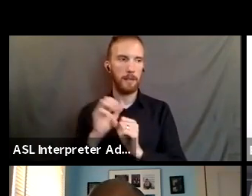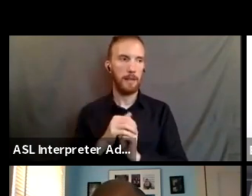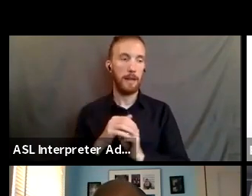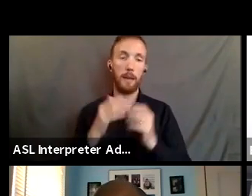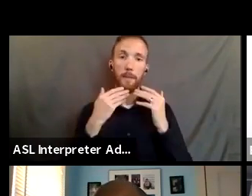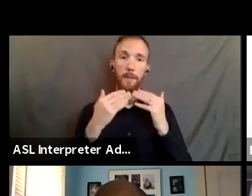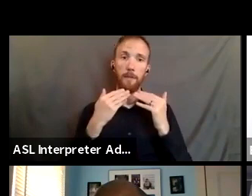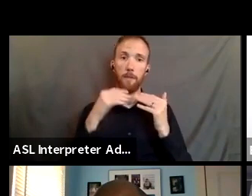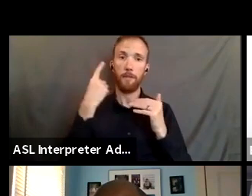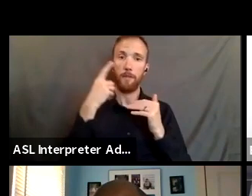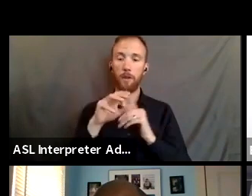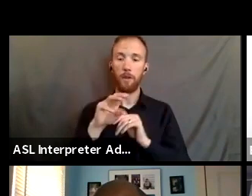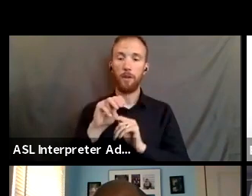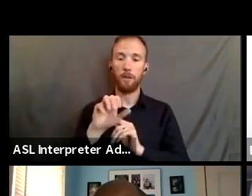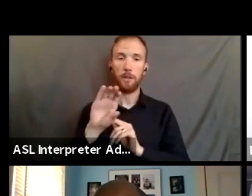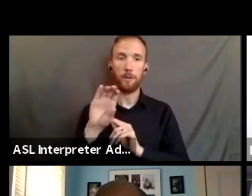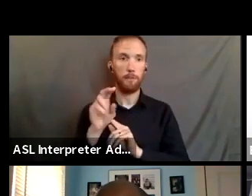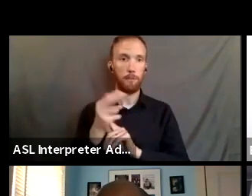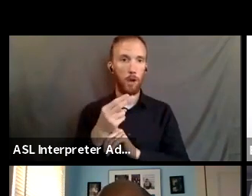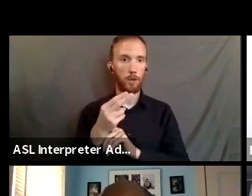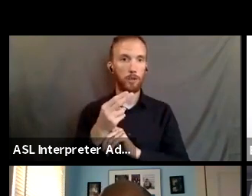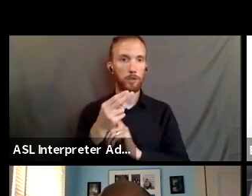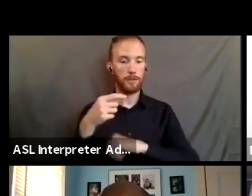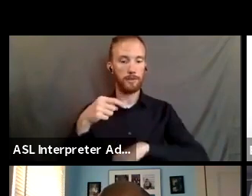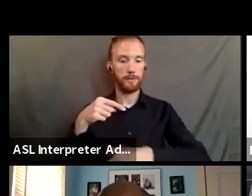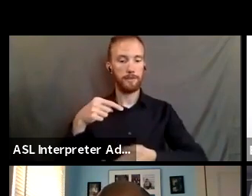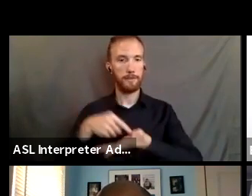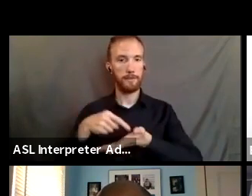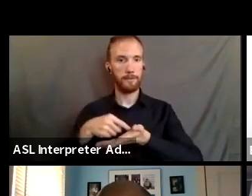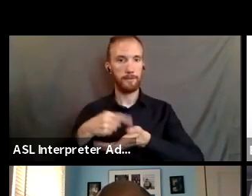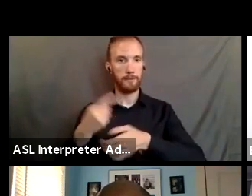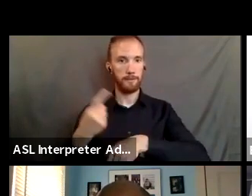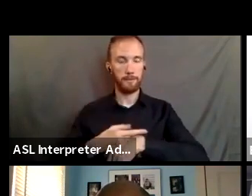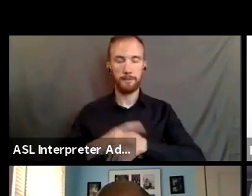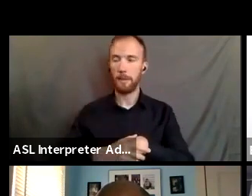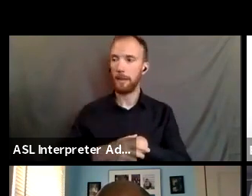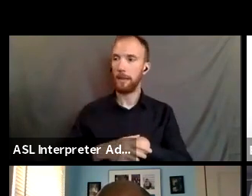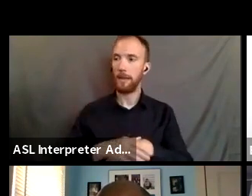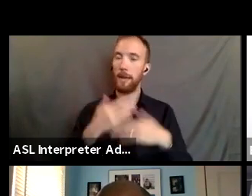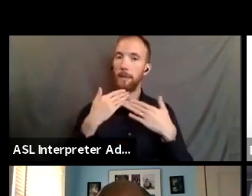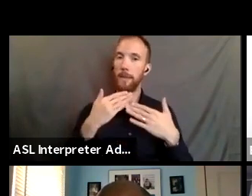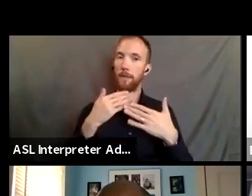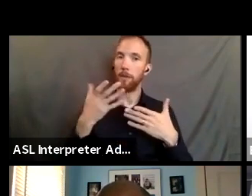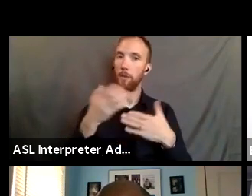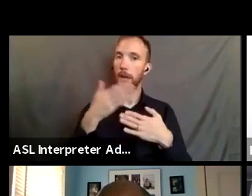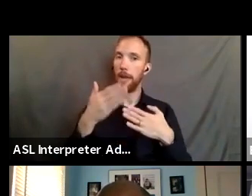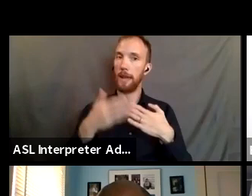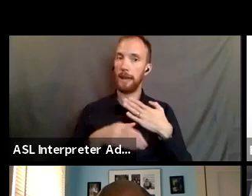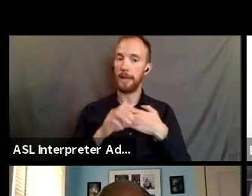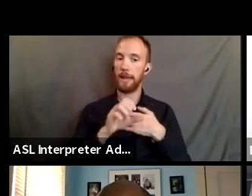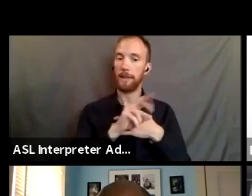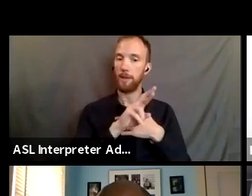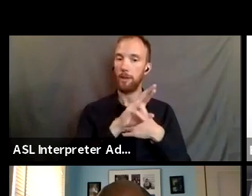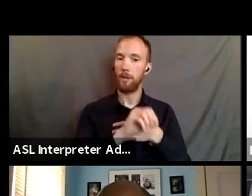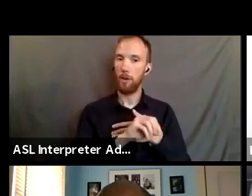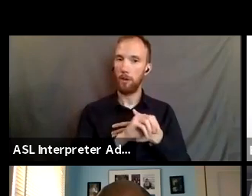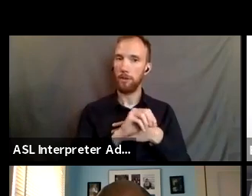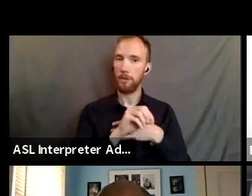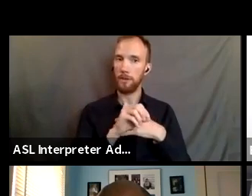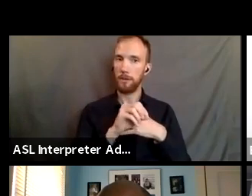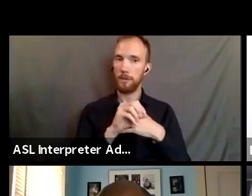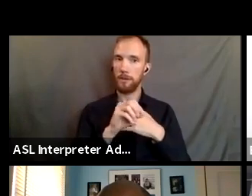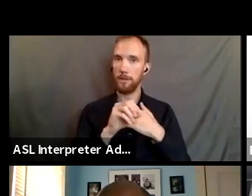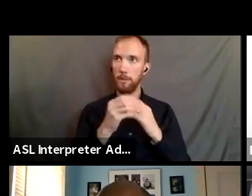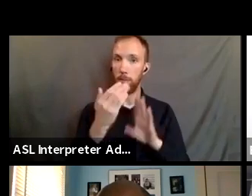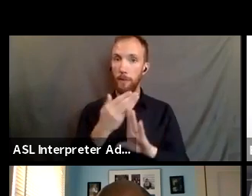i'm pleased that the resolution calls for an end to sros by august of 2021. i